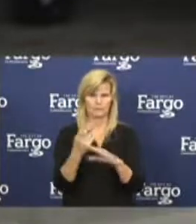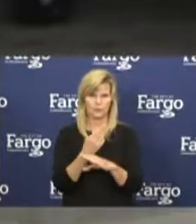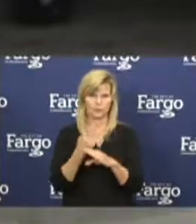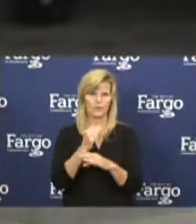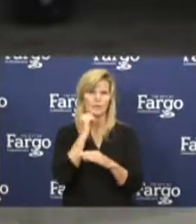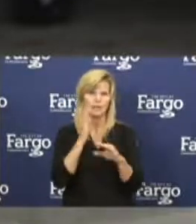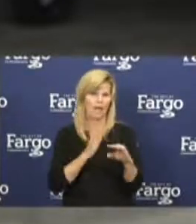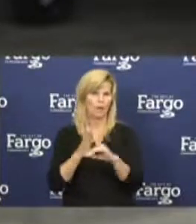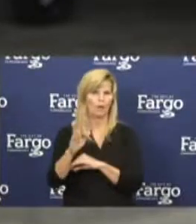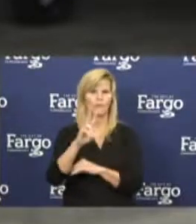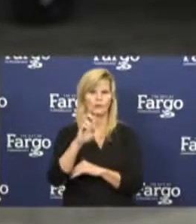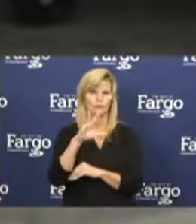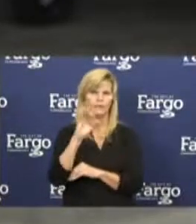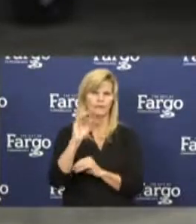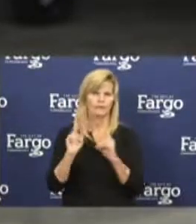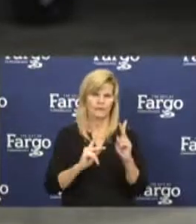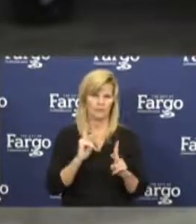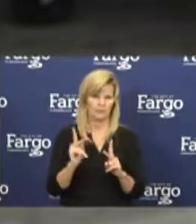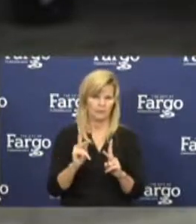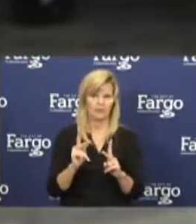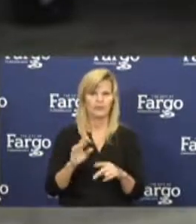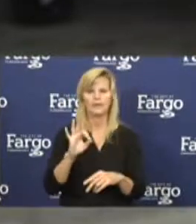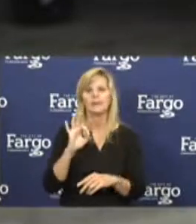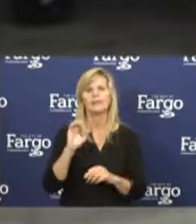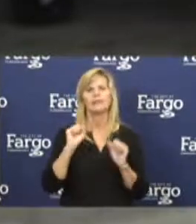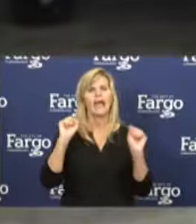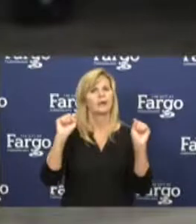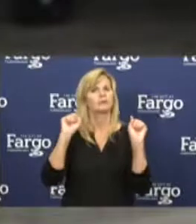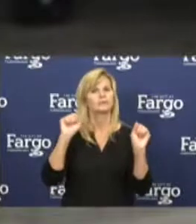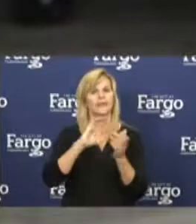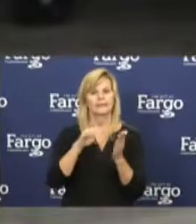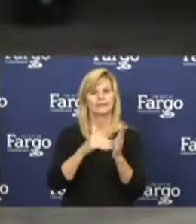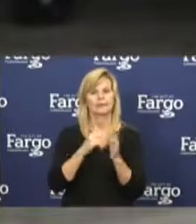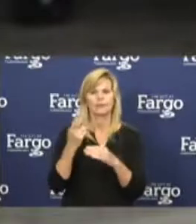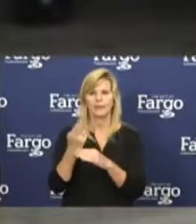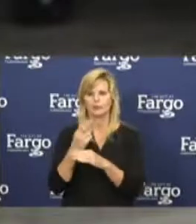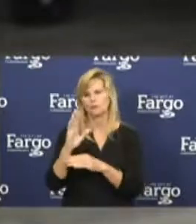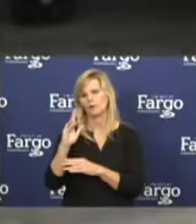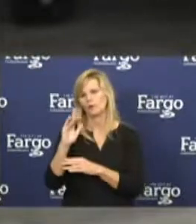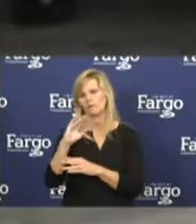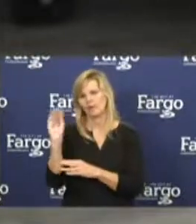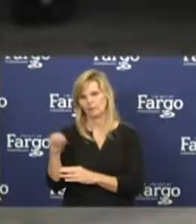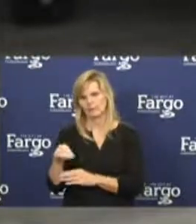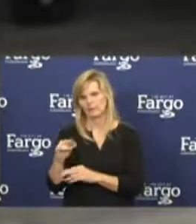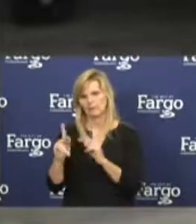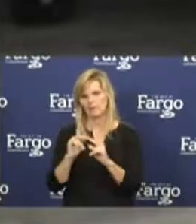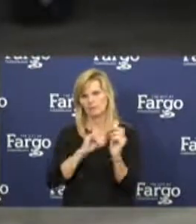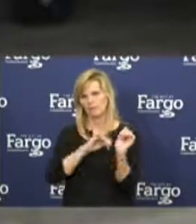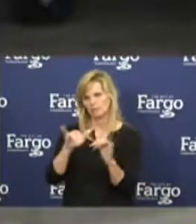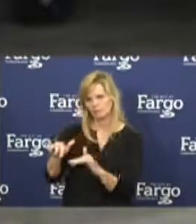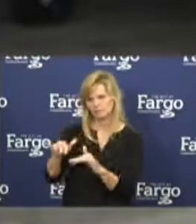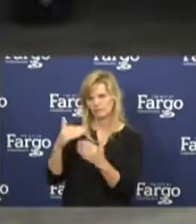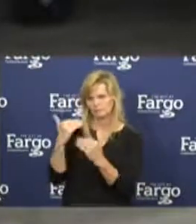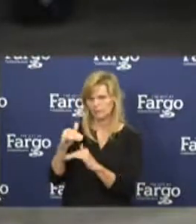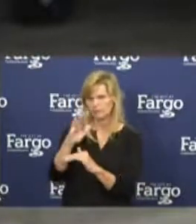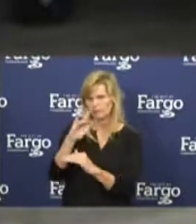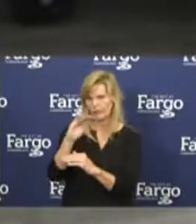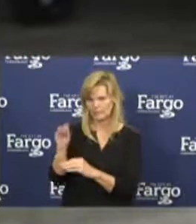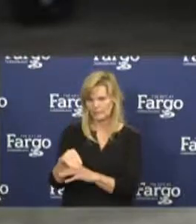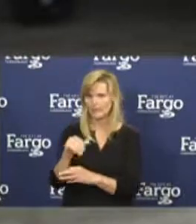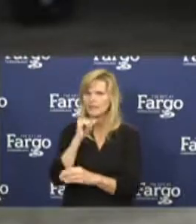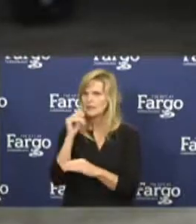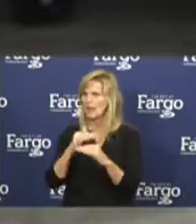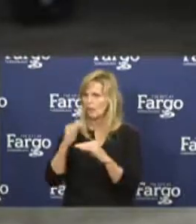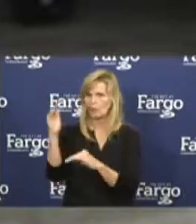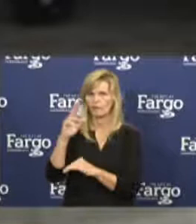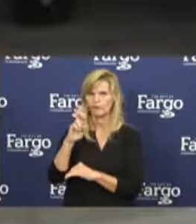exceed 250 people. The fitness centers are 25% capacity, again, not to exceed 250